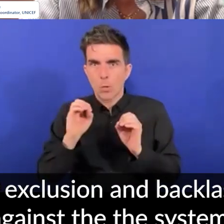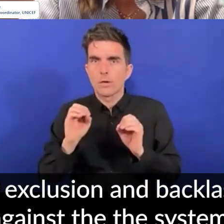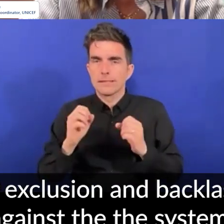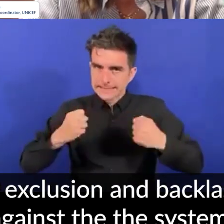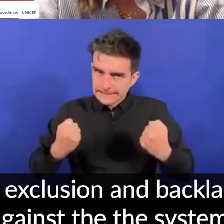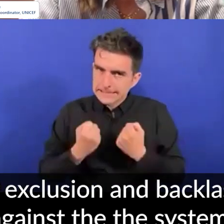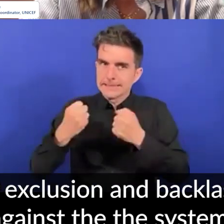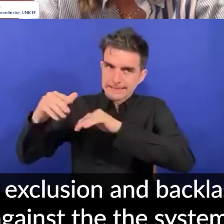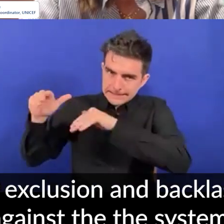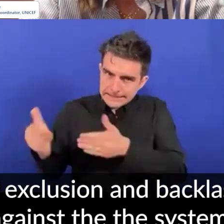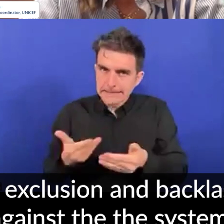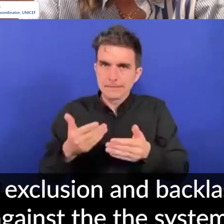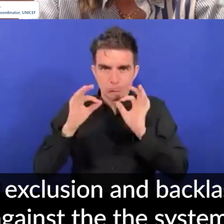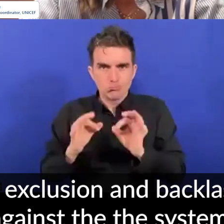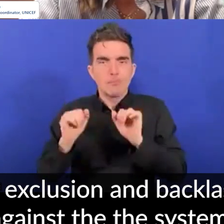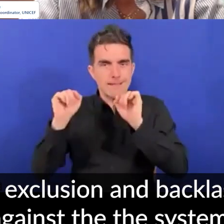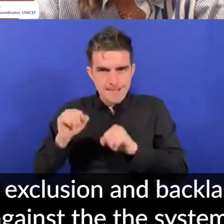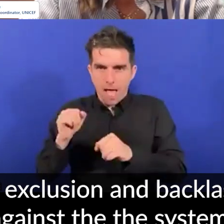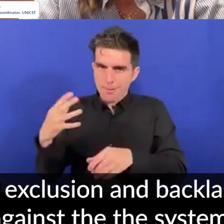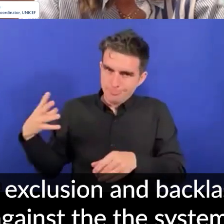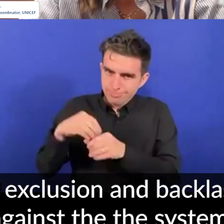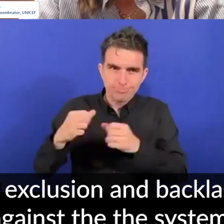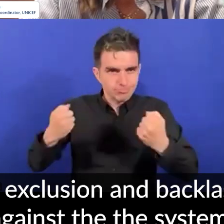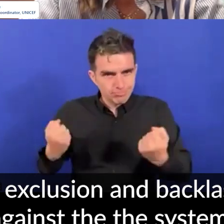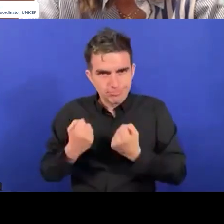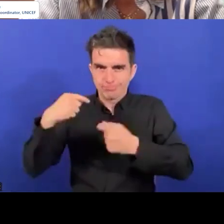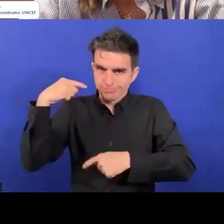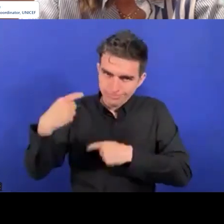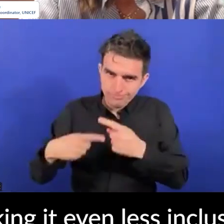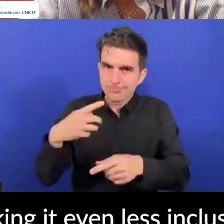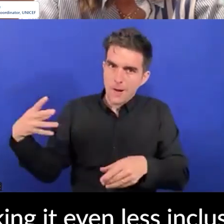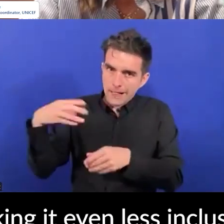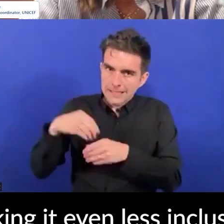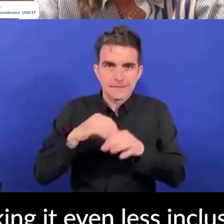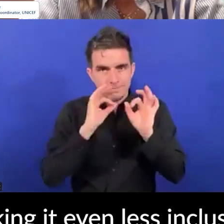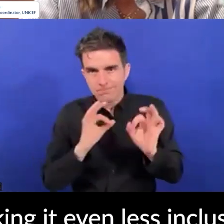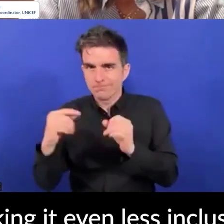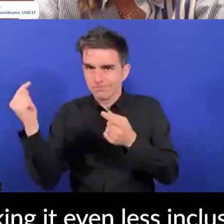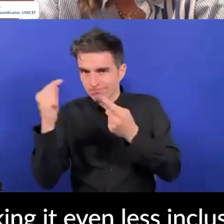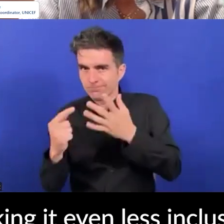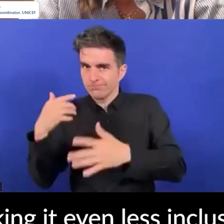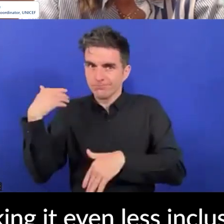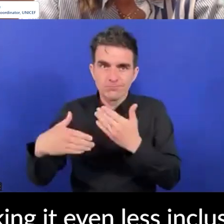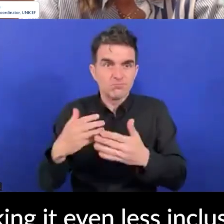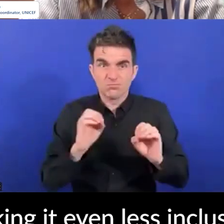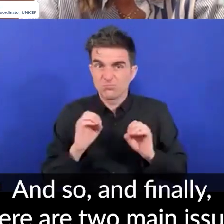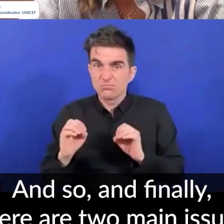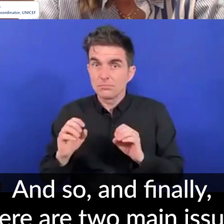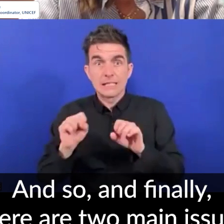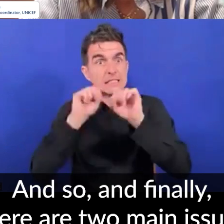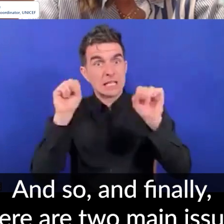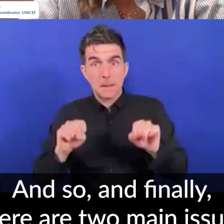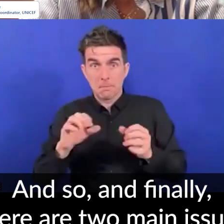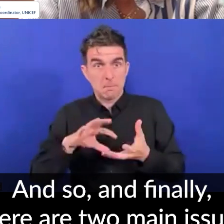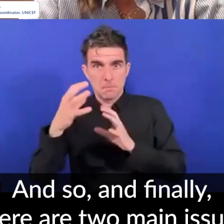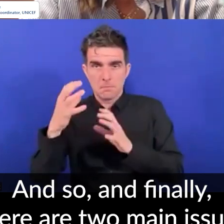exclusion and backlash against the system, making it even less inclusive. And